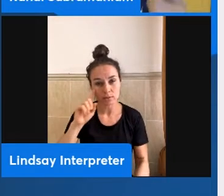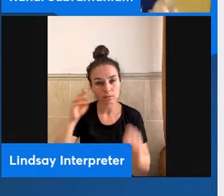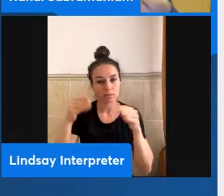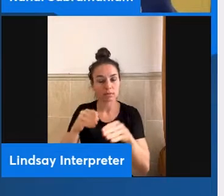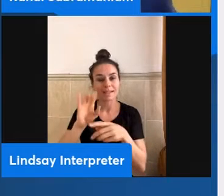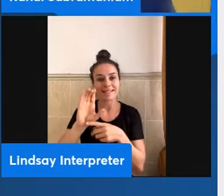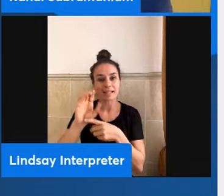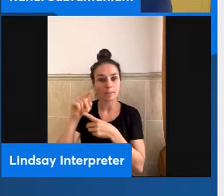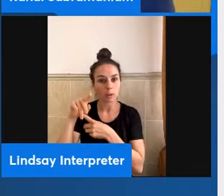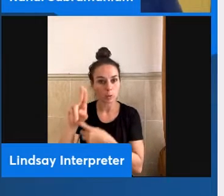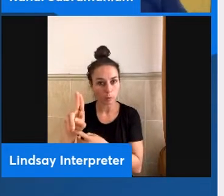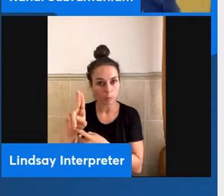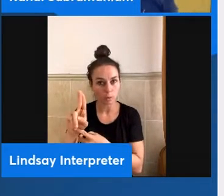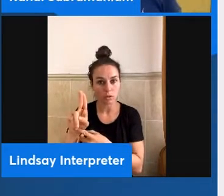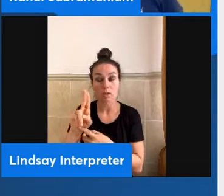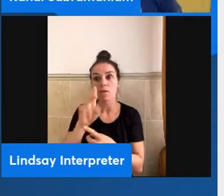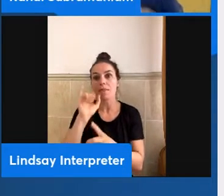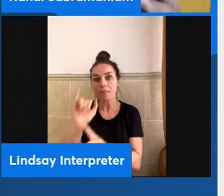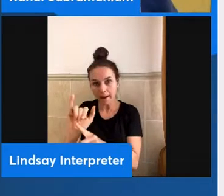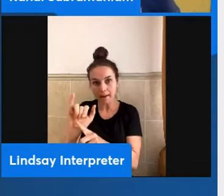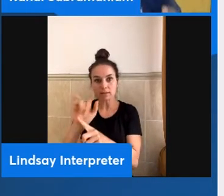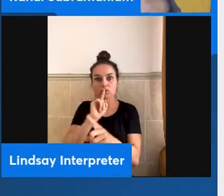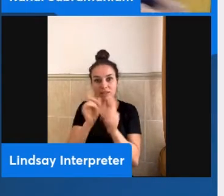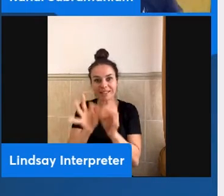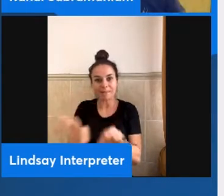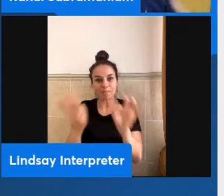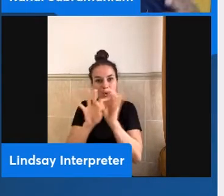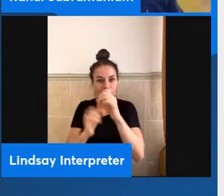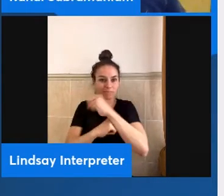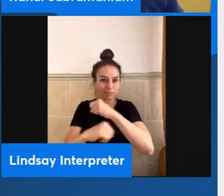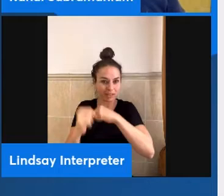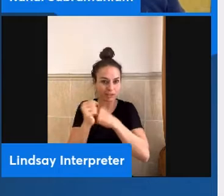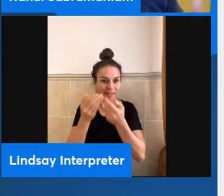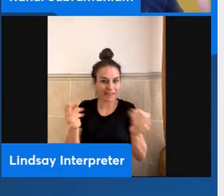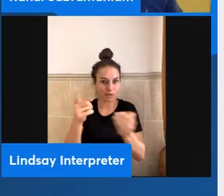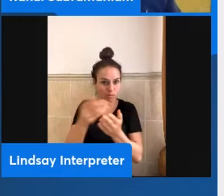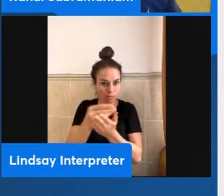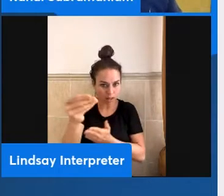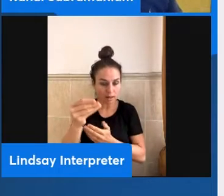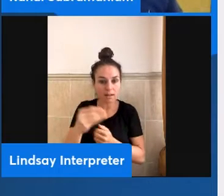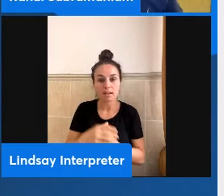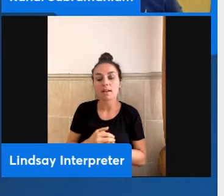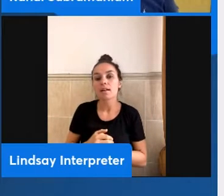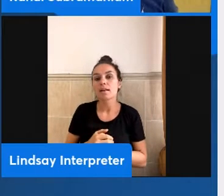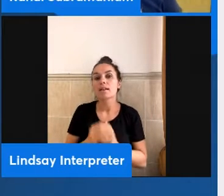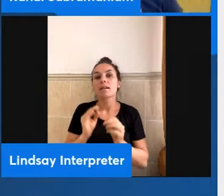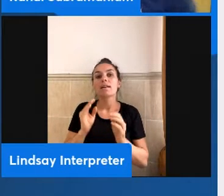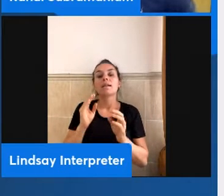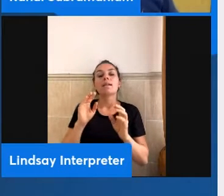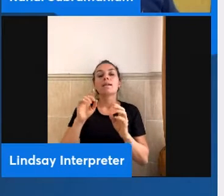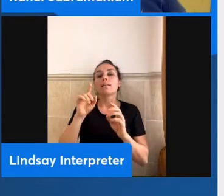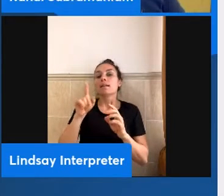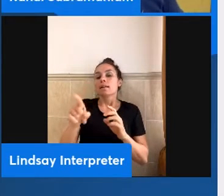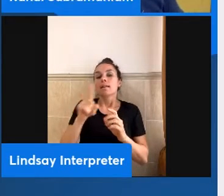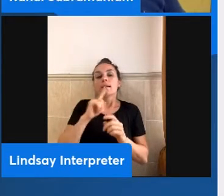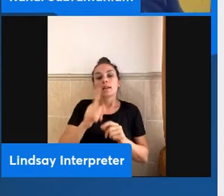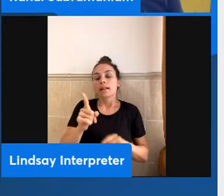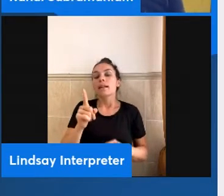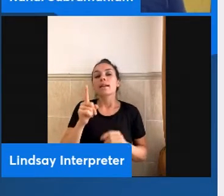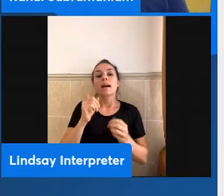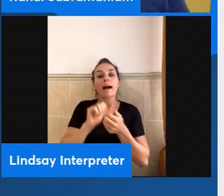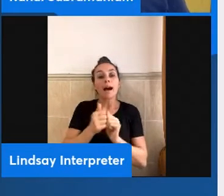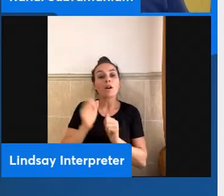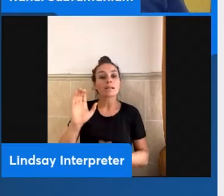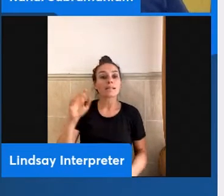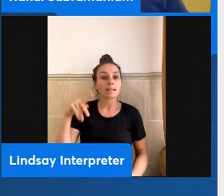the fundamental unit that you purchase. And one would think that these are apples to apples comparisons, but they really are not. The way vCPU is computed